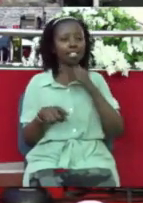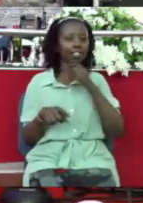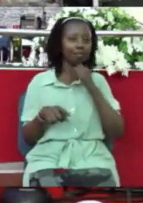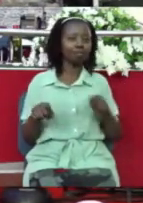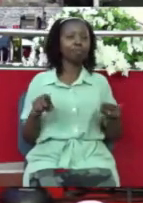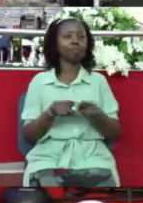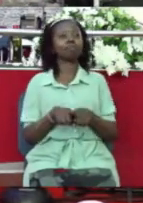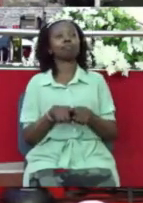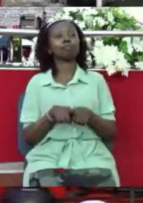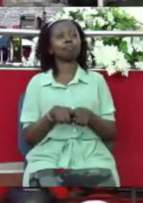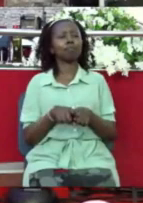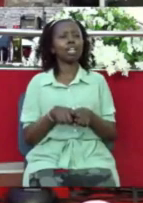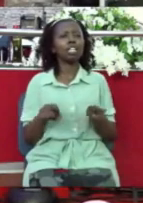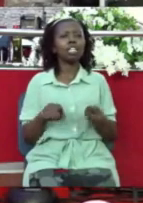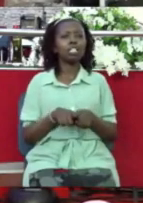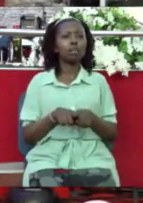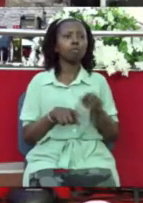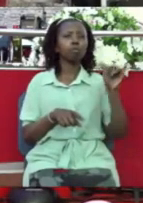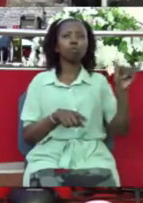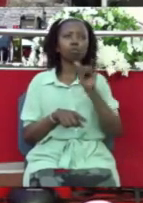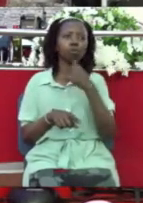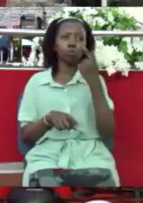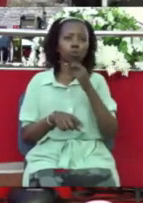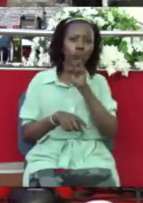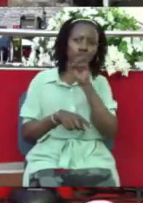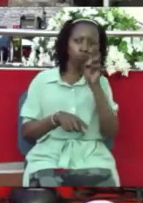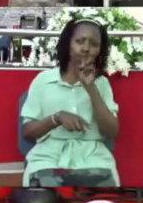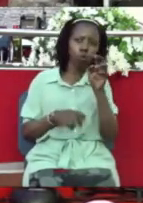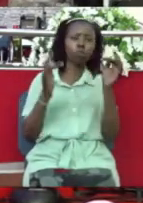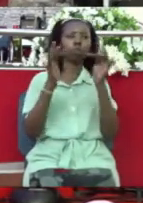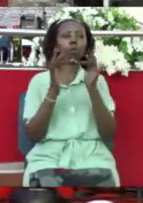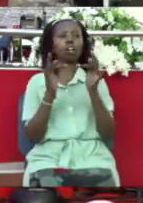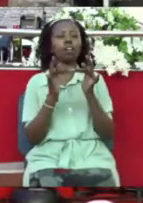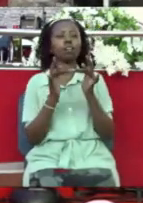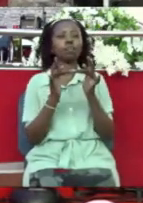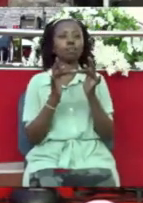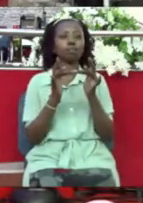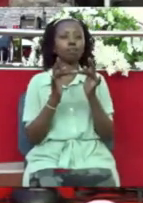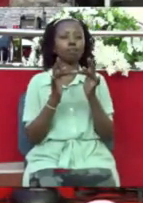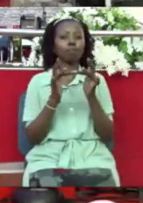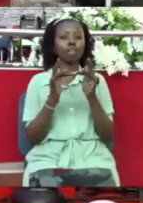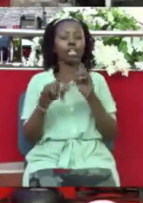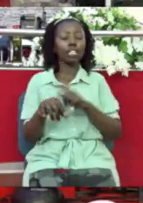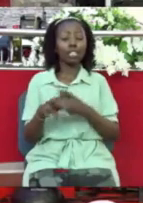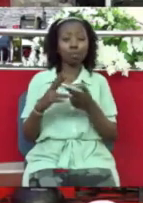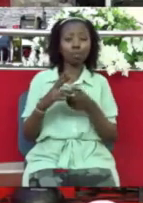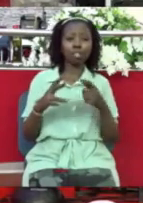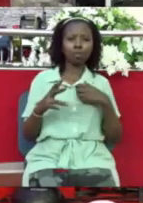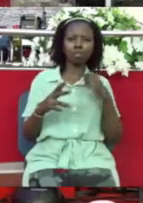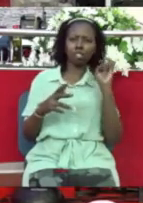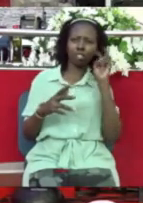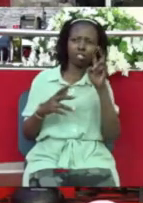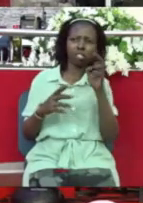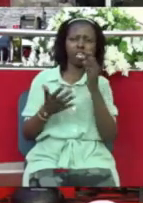beloved brothers, even those that are watching us from the television, when we were starting, I saw some of you watching from